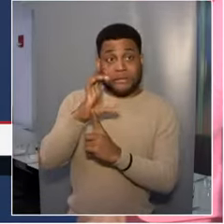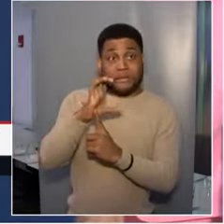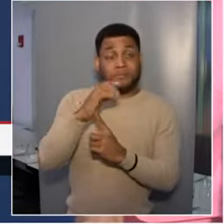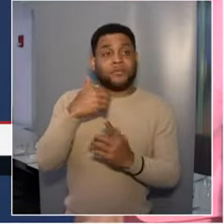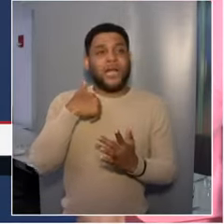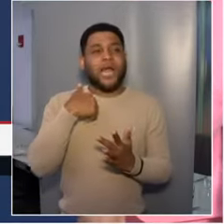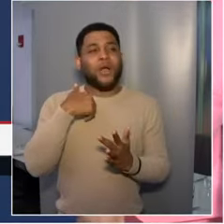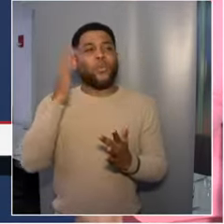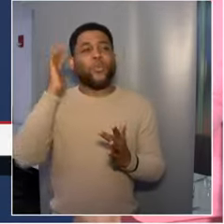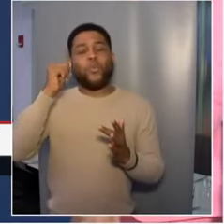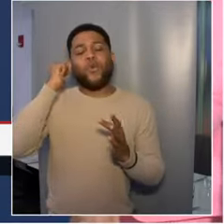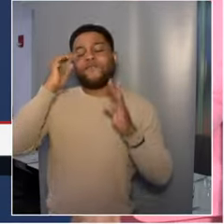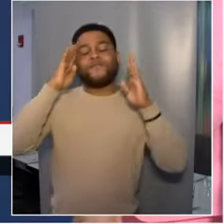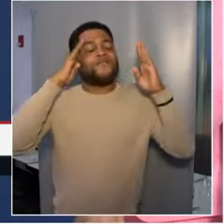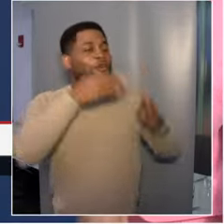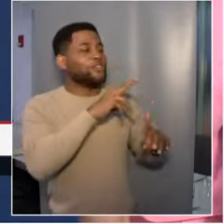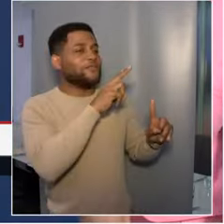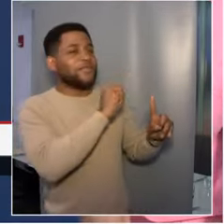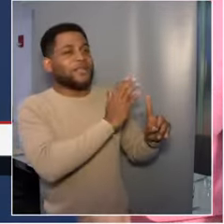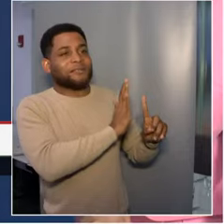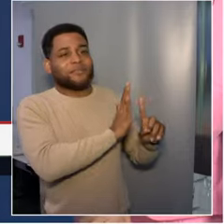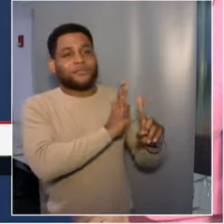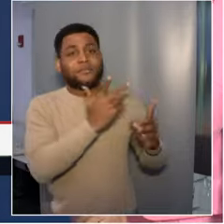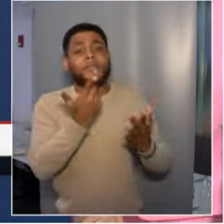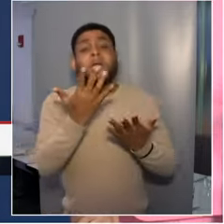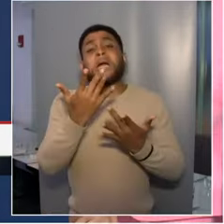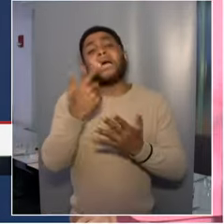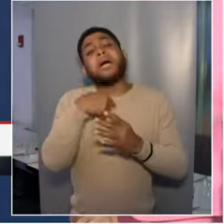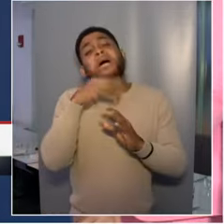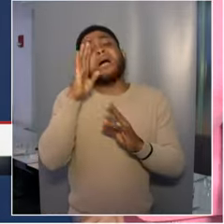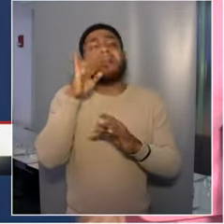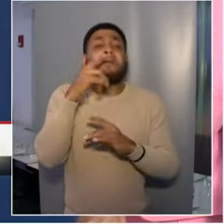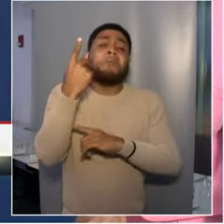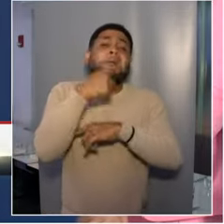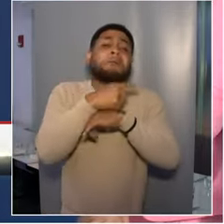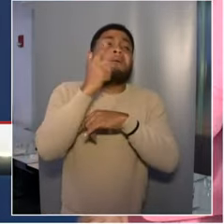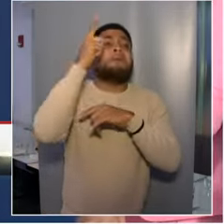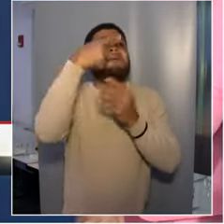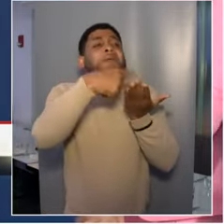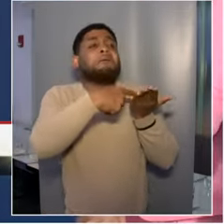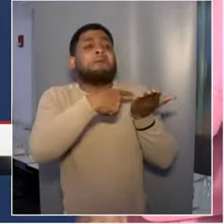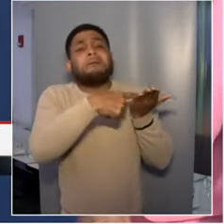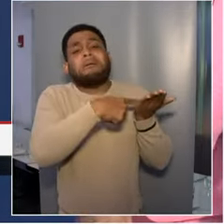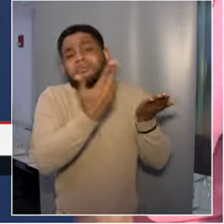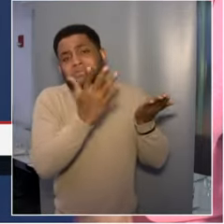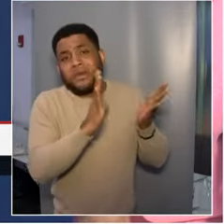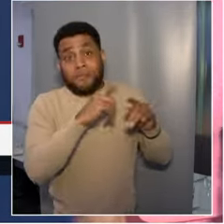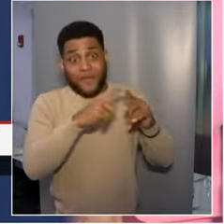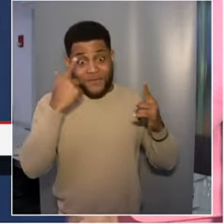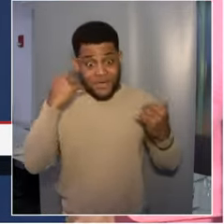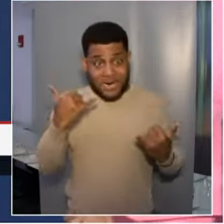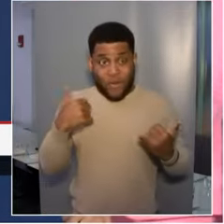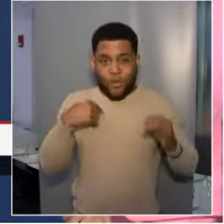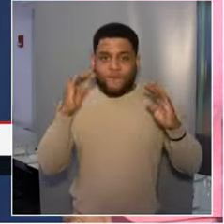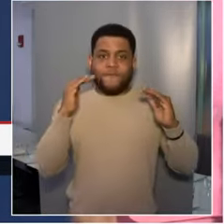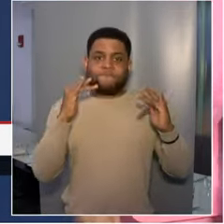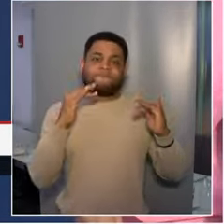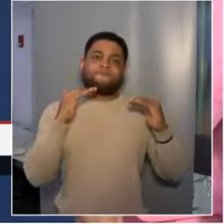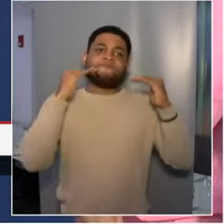fun. I've taken the high road, but we will talk about Virginia. But